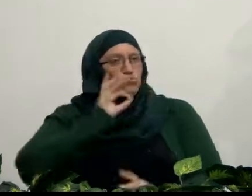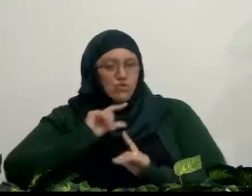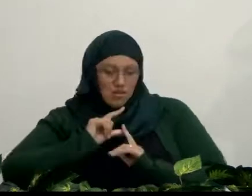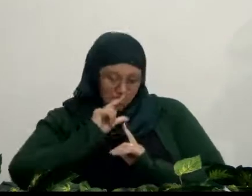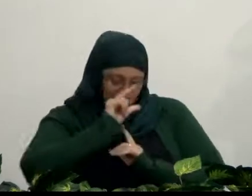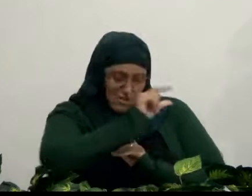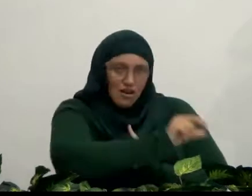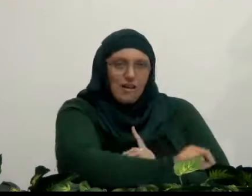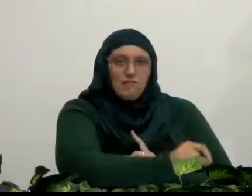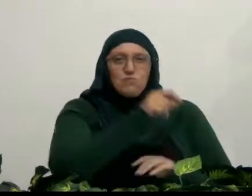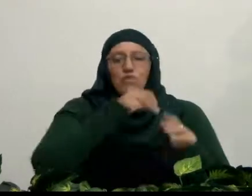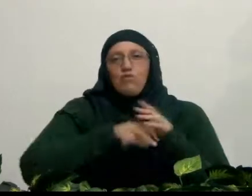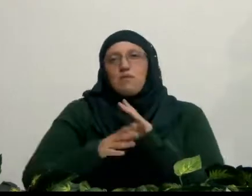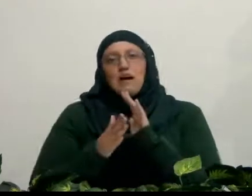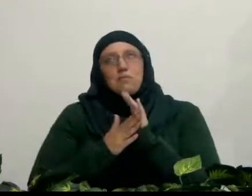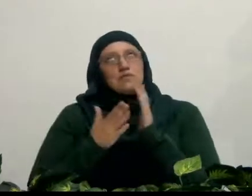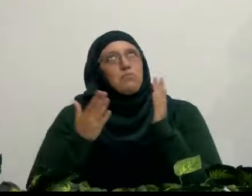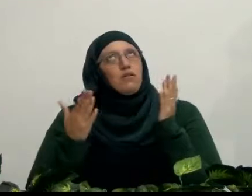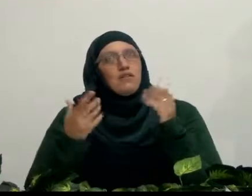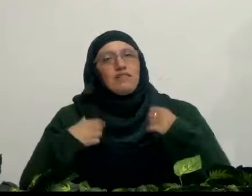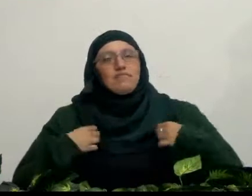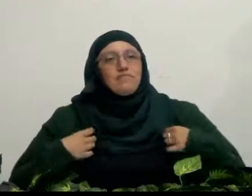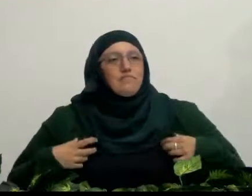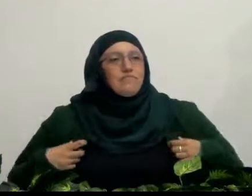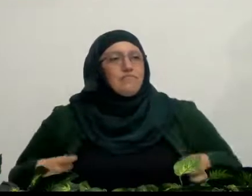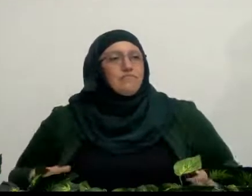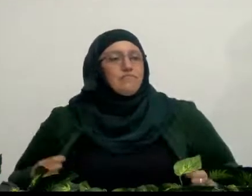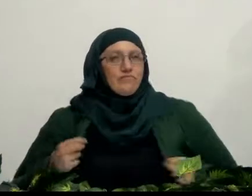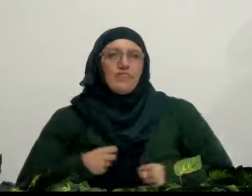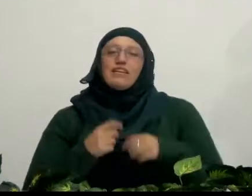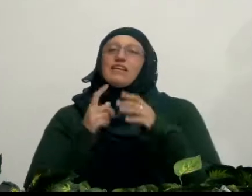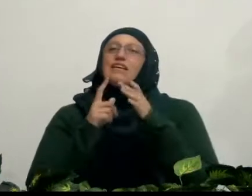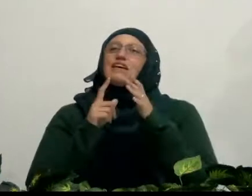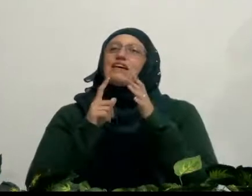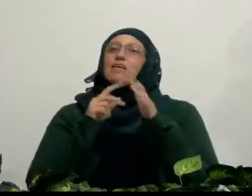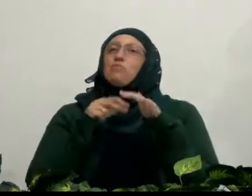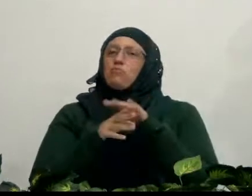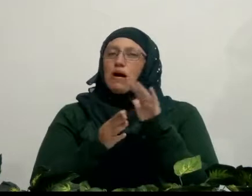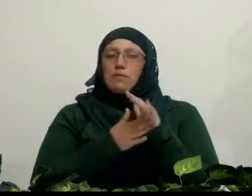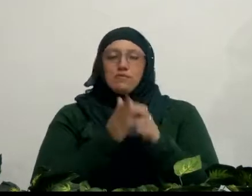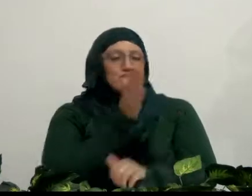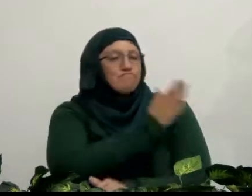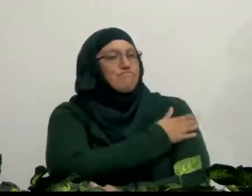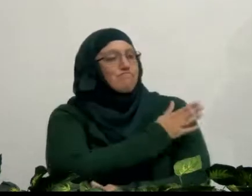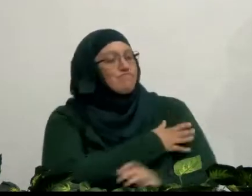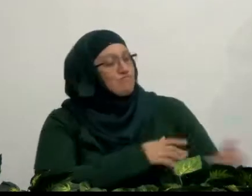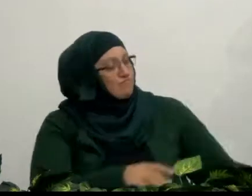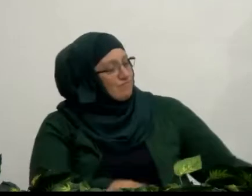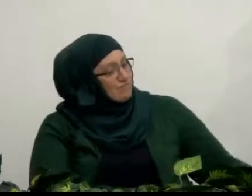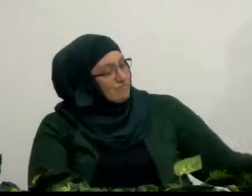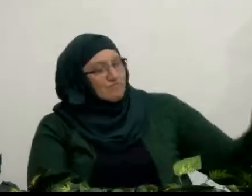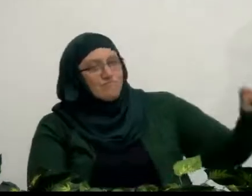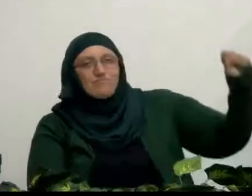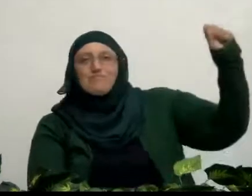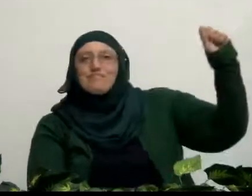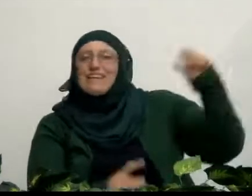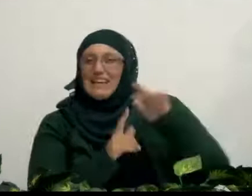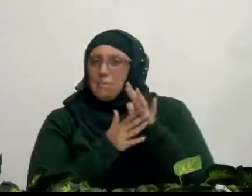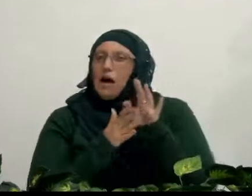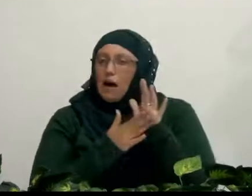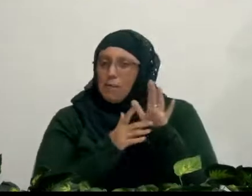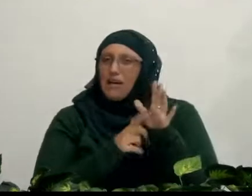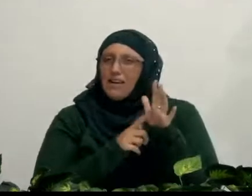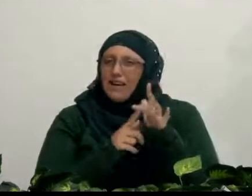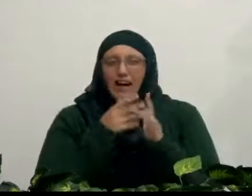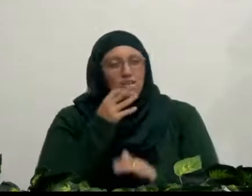the Holy Prophet, subhanAllah. Then the Prophet patted Imam Ali's arm, lifting him up and saying, "O people, who has